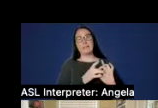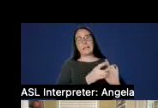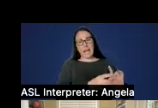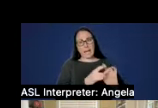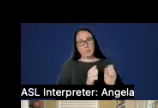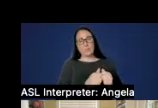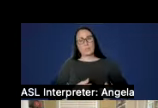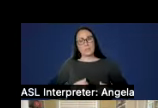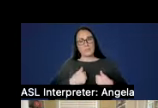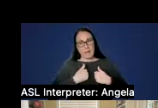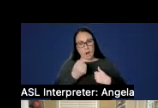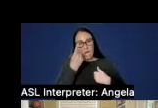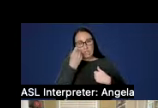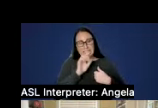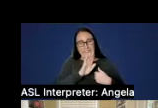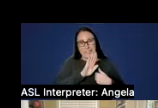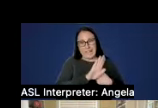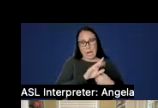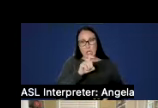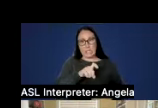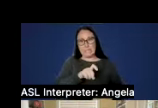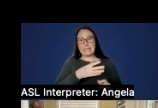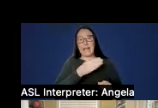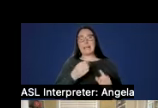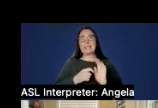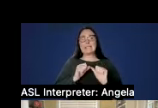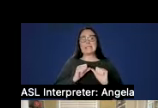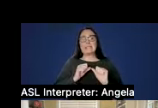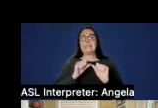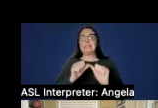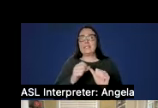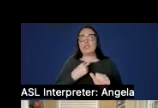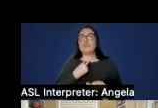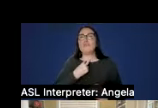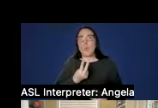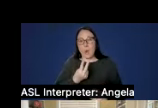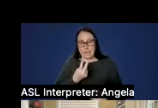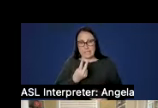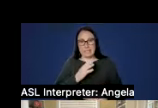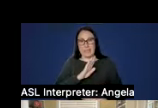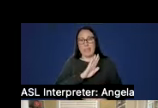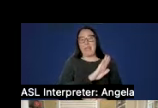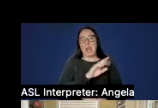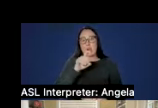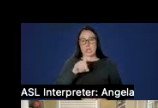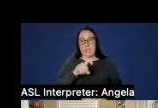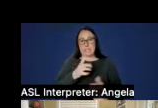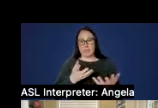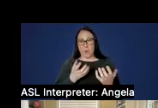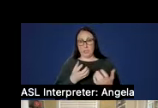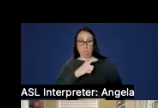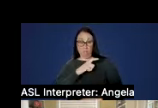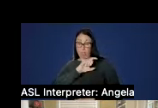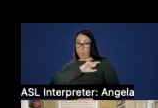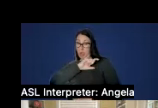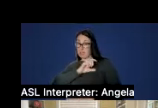needs are, and to continue to voice them. Because law enforcement is going to be asking for something else. Medical